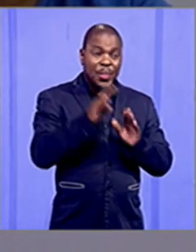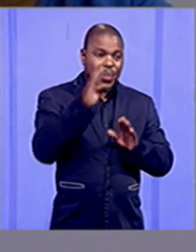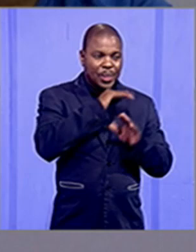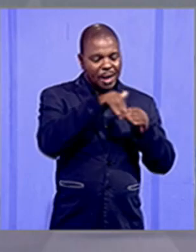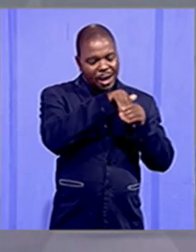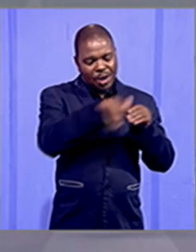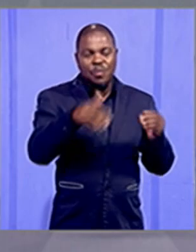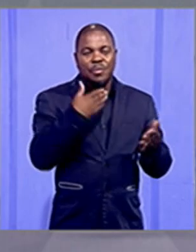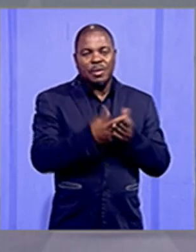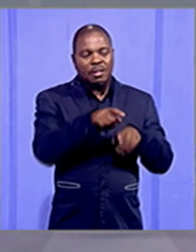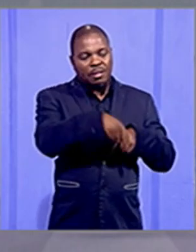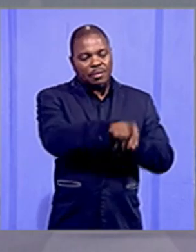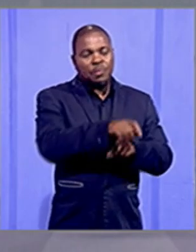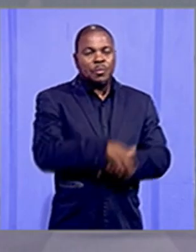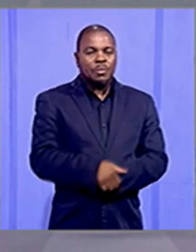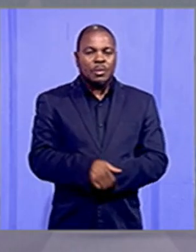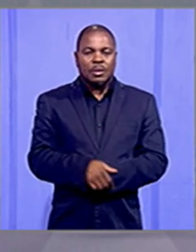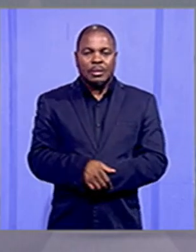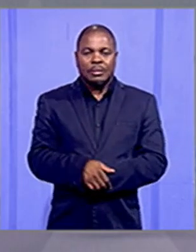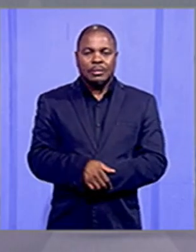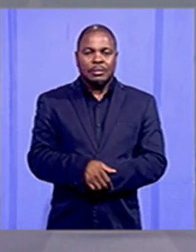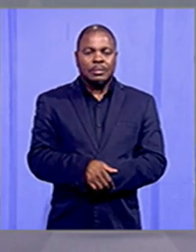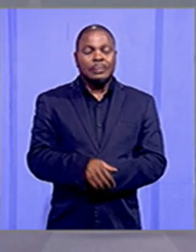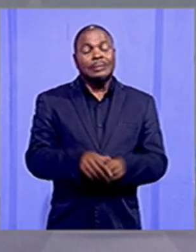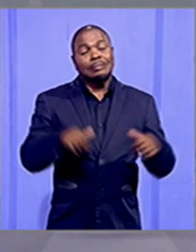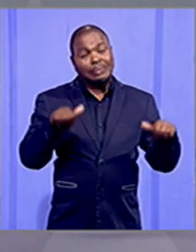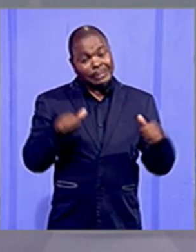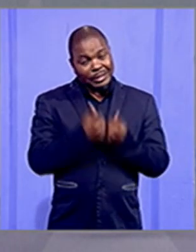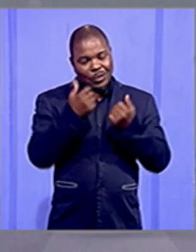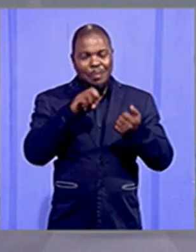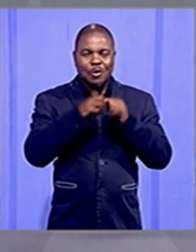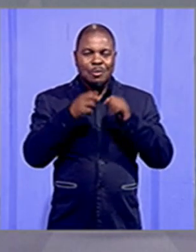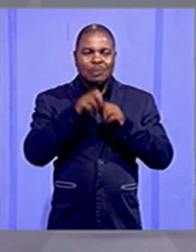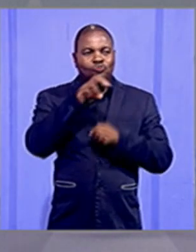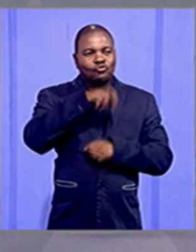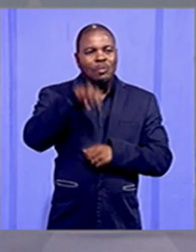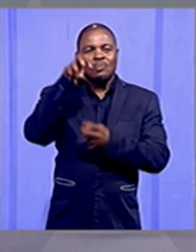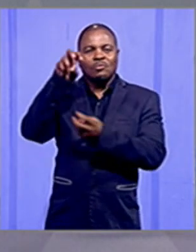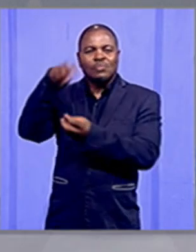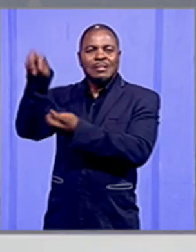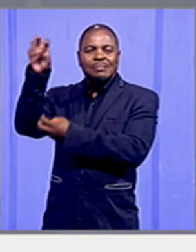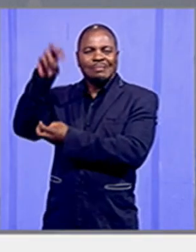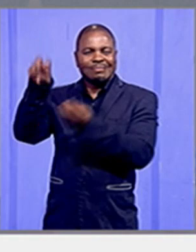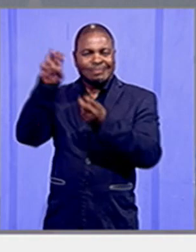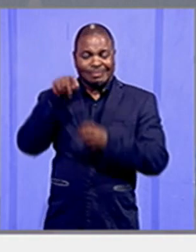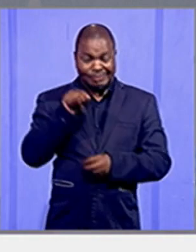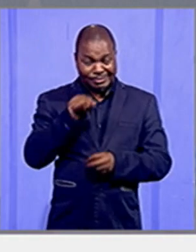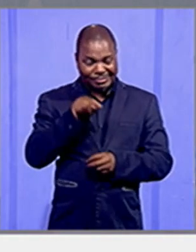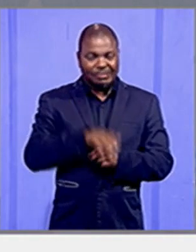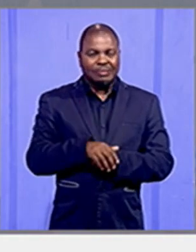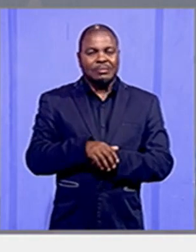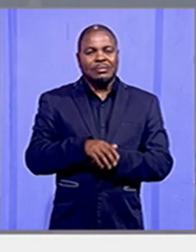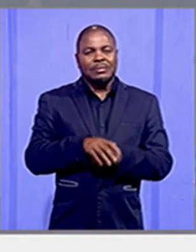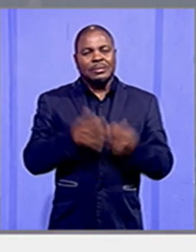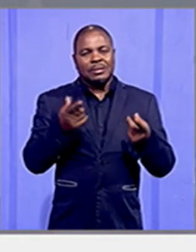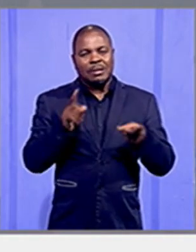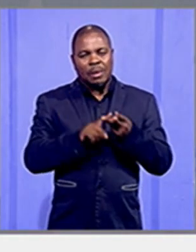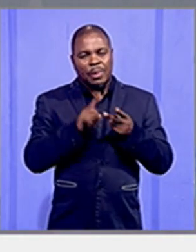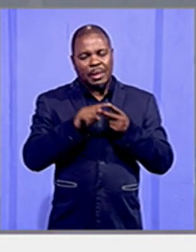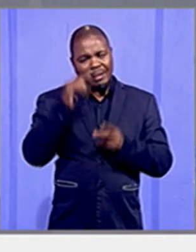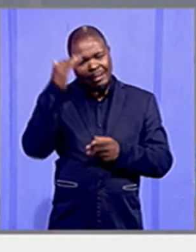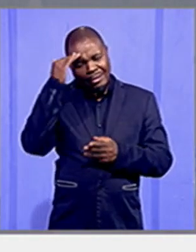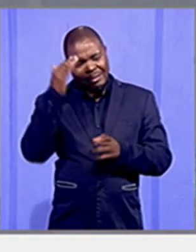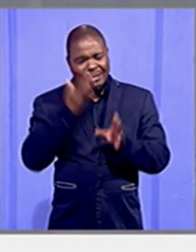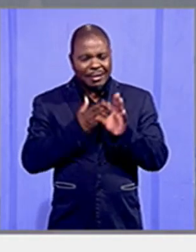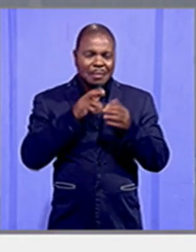tokafale. The challenge is more about the traveling and it becomes a mental aspect. Now it's